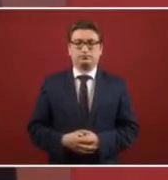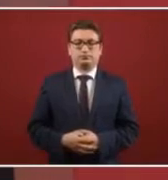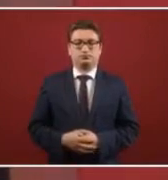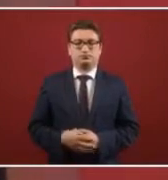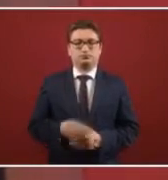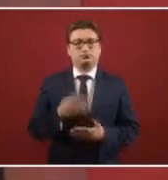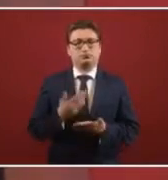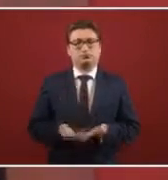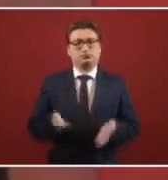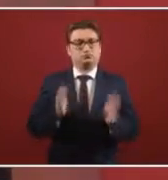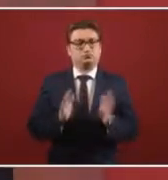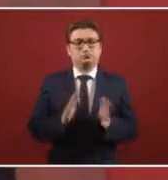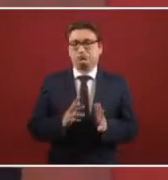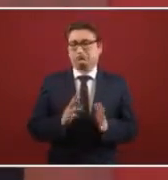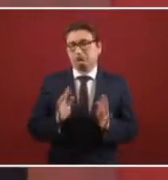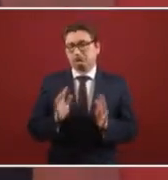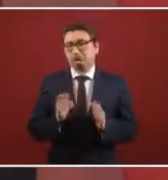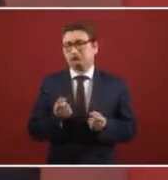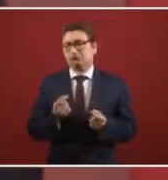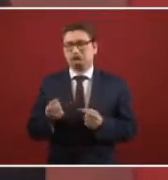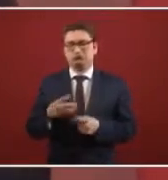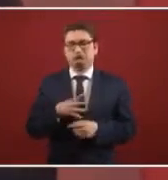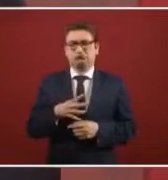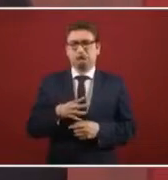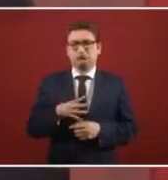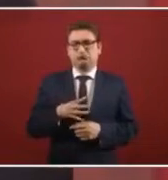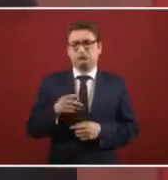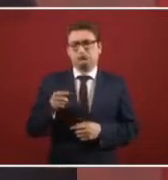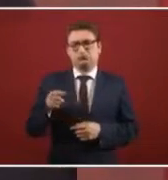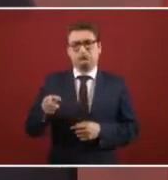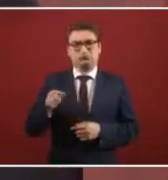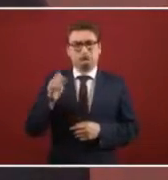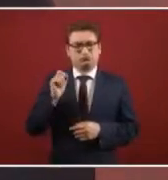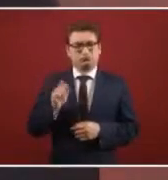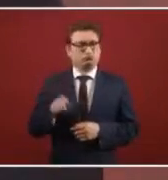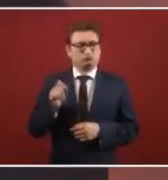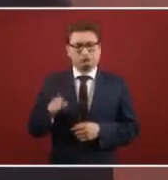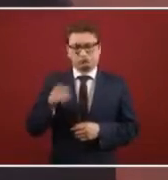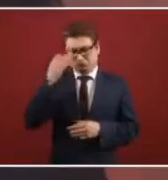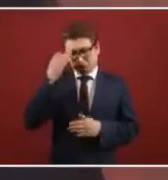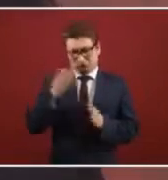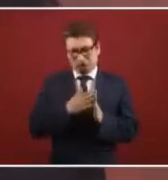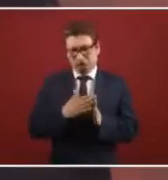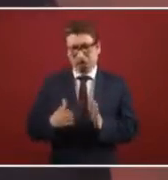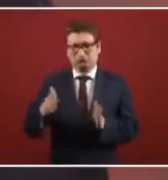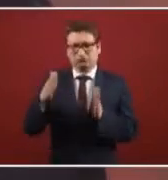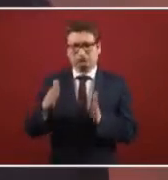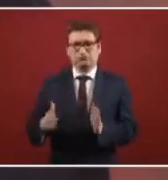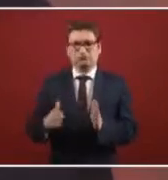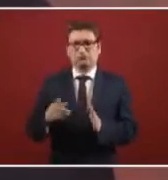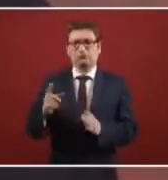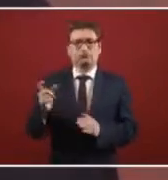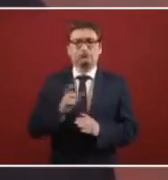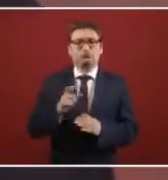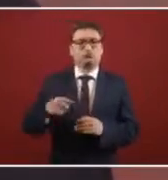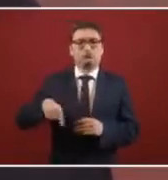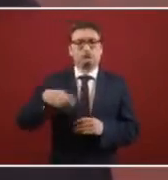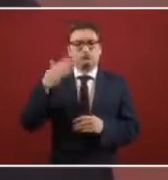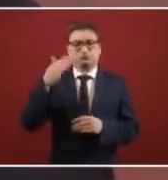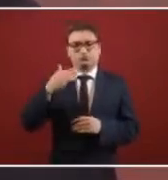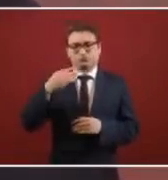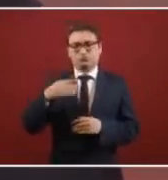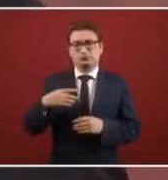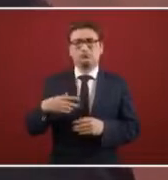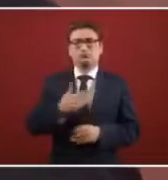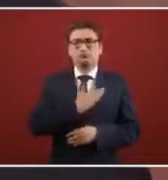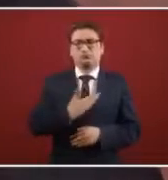ya que está, the one that's there now, y él también durante este periodo, and a he partir de also que ya during nadie this puede ganar period, más, that pero a